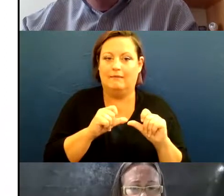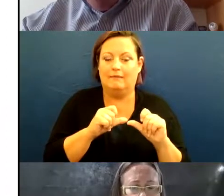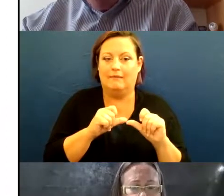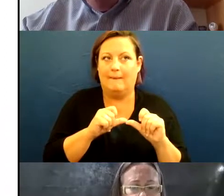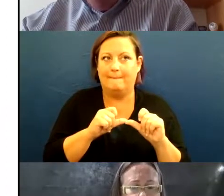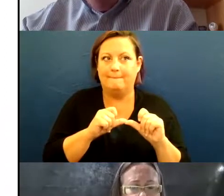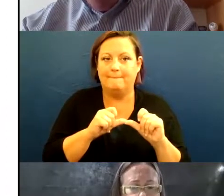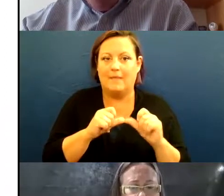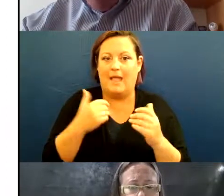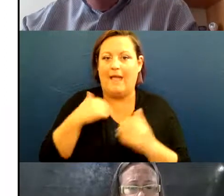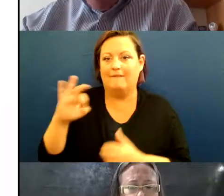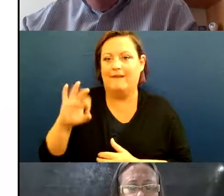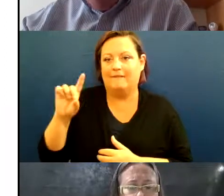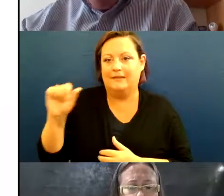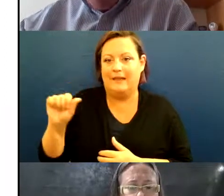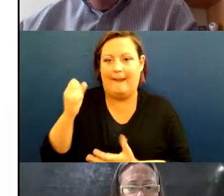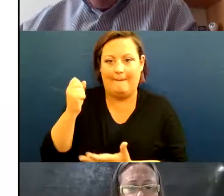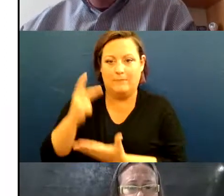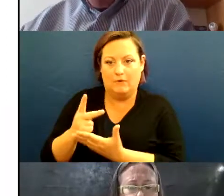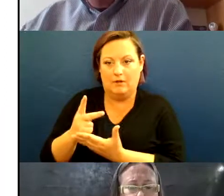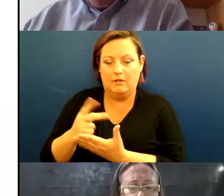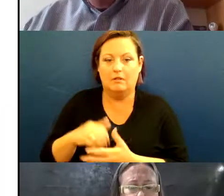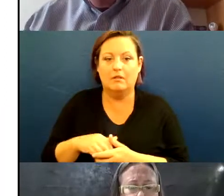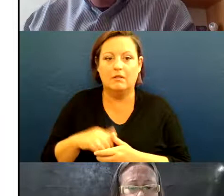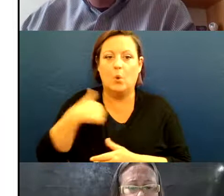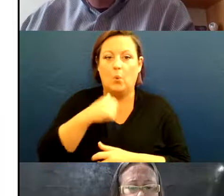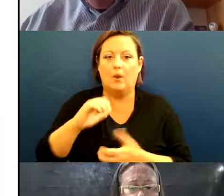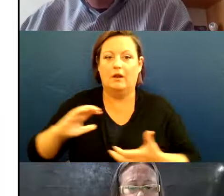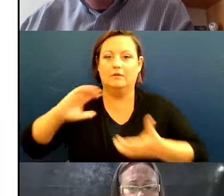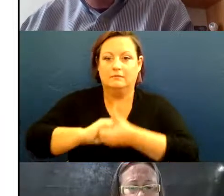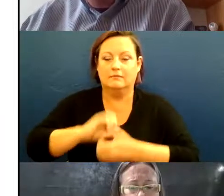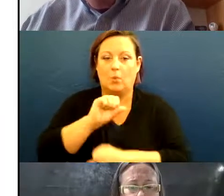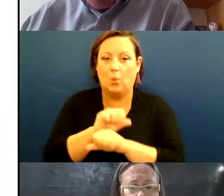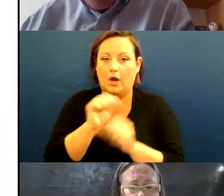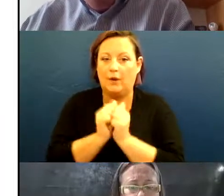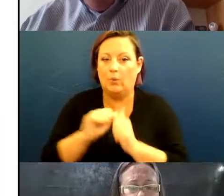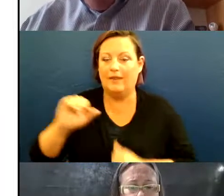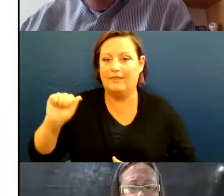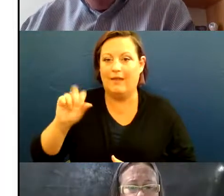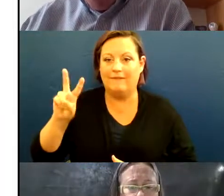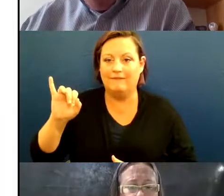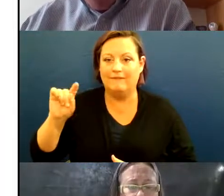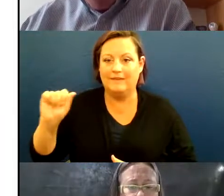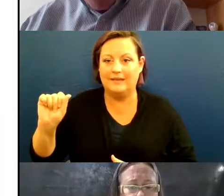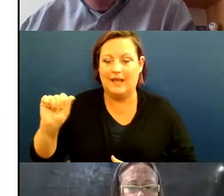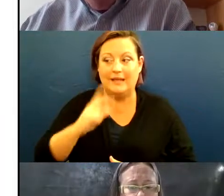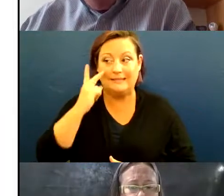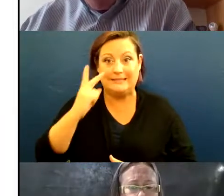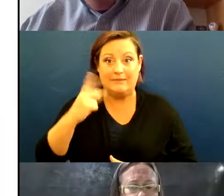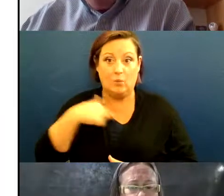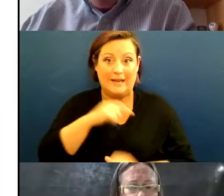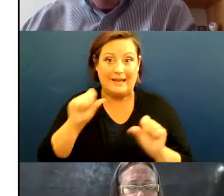to get FDA approval. We're actually working with Avita to see if we can make a frozen formulation